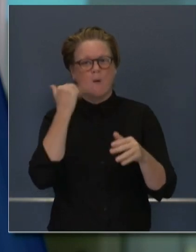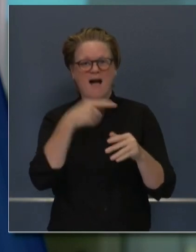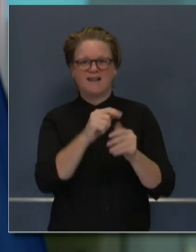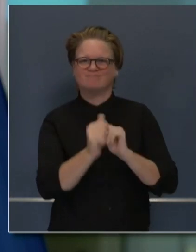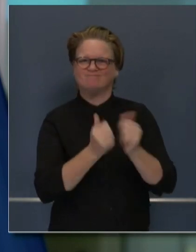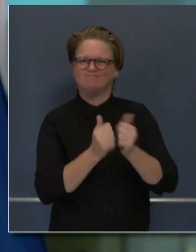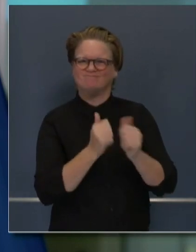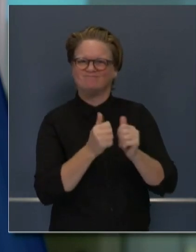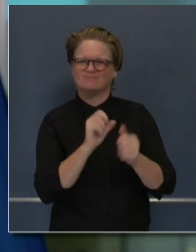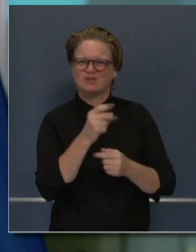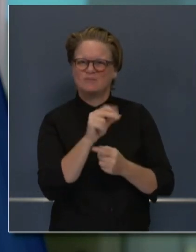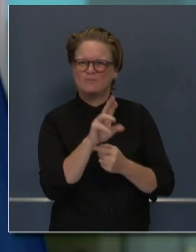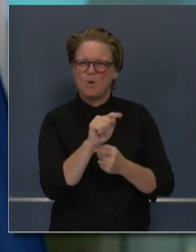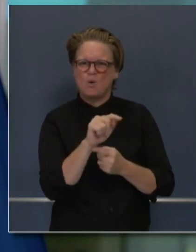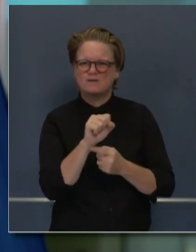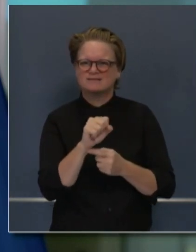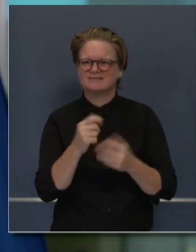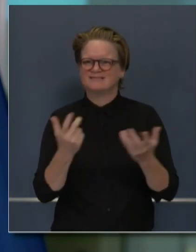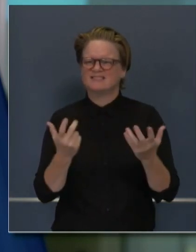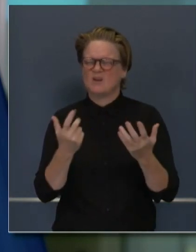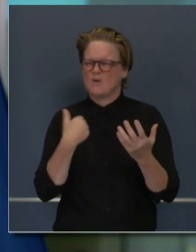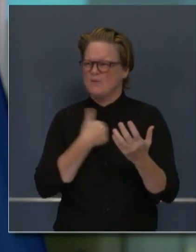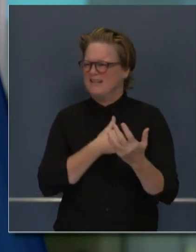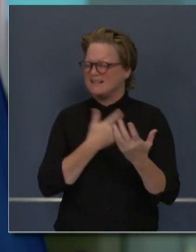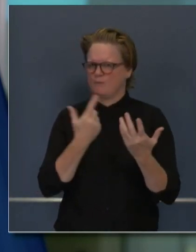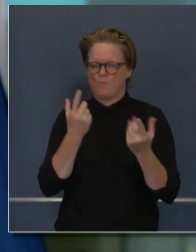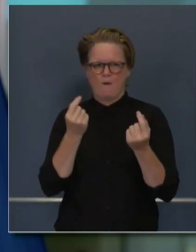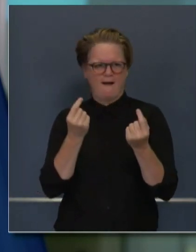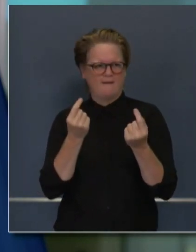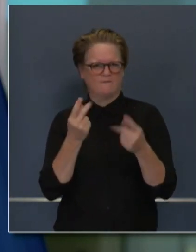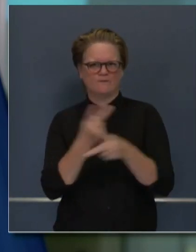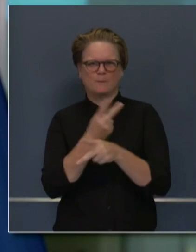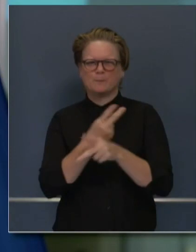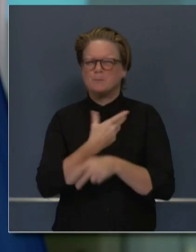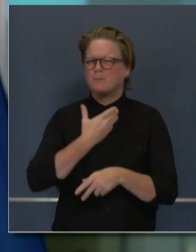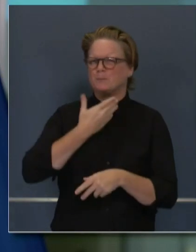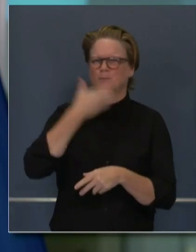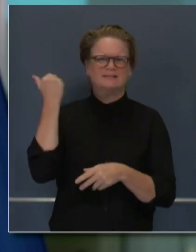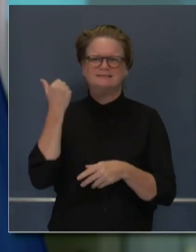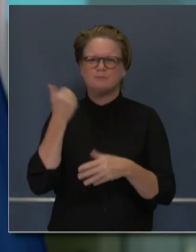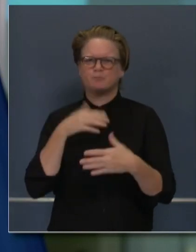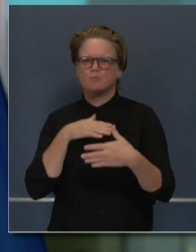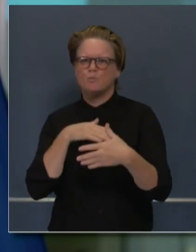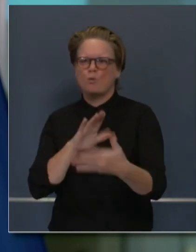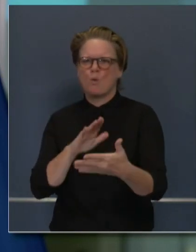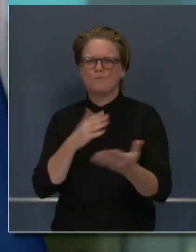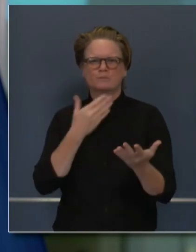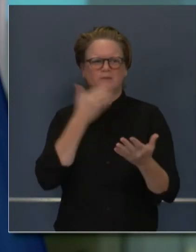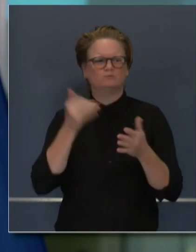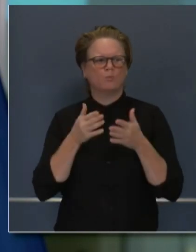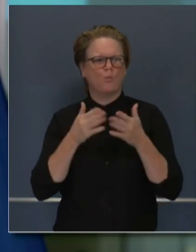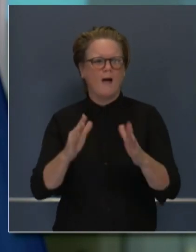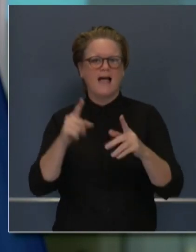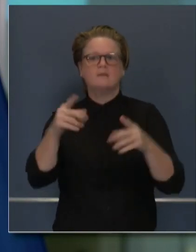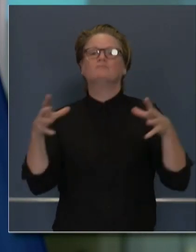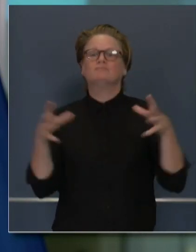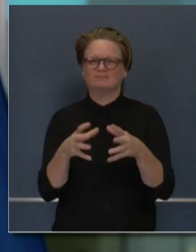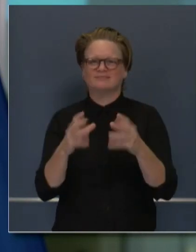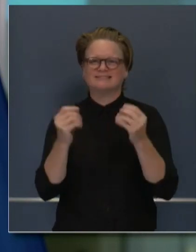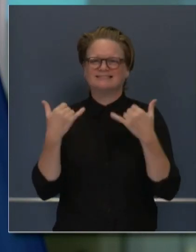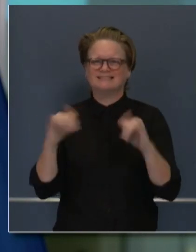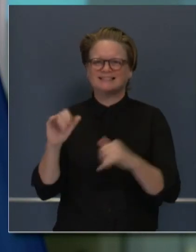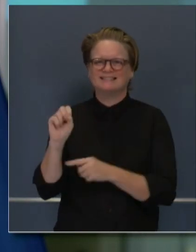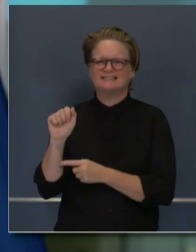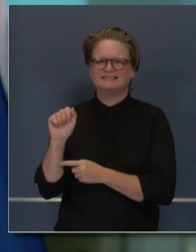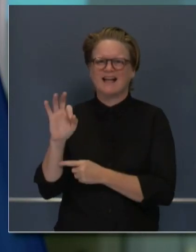this. But Dr. Galley can talk to you about what the latest is in terms of his thinking based upon his engagement